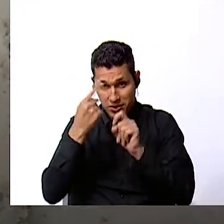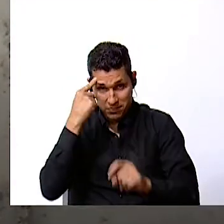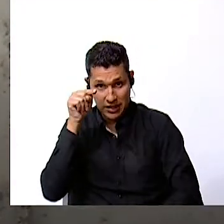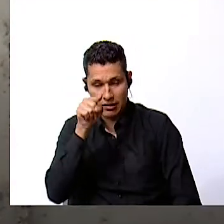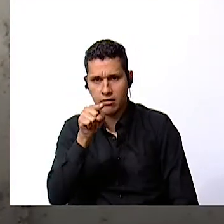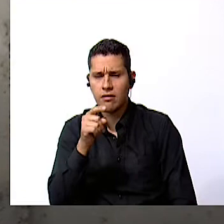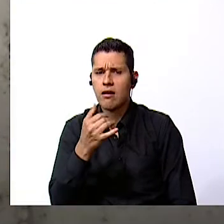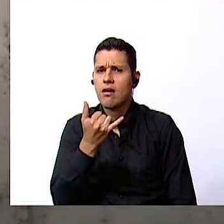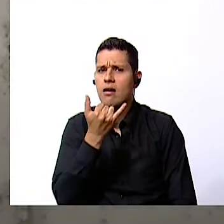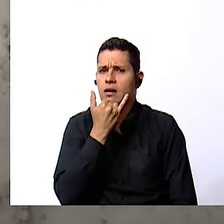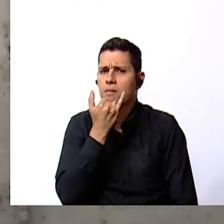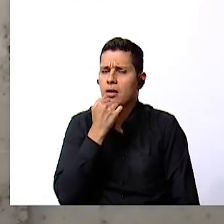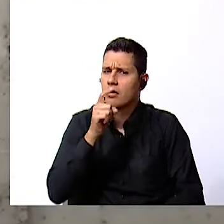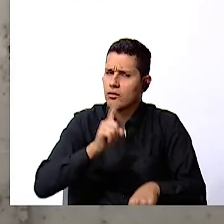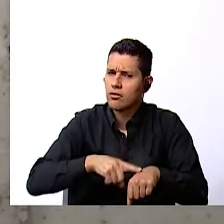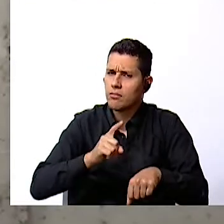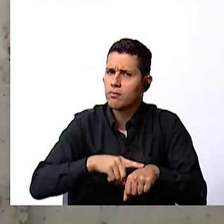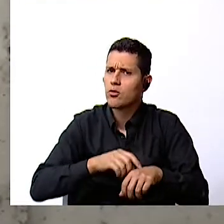happened during the earthquake?